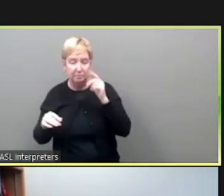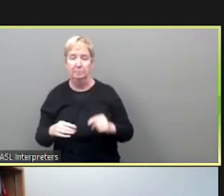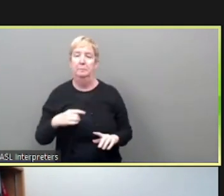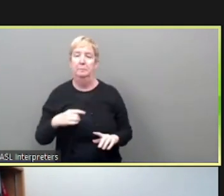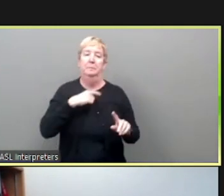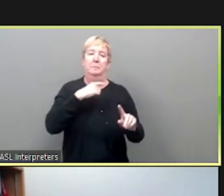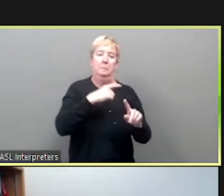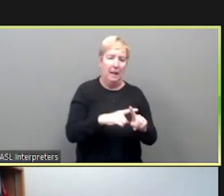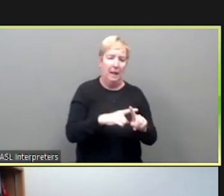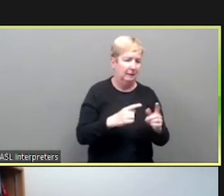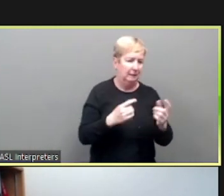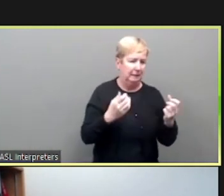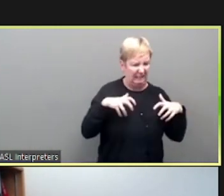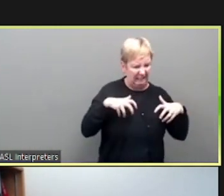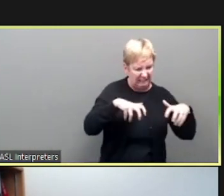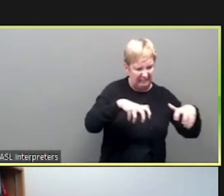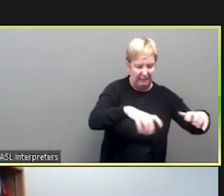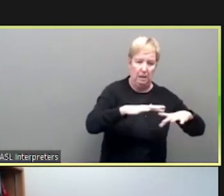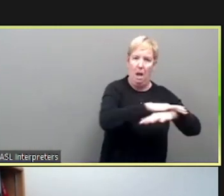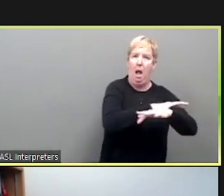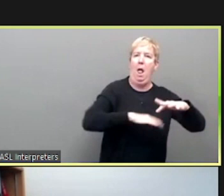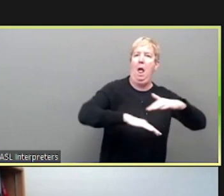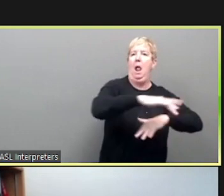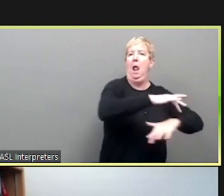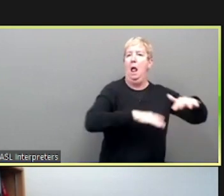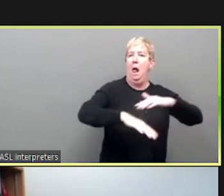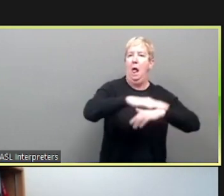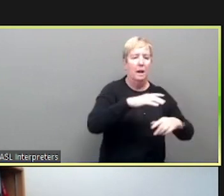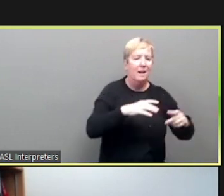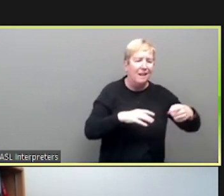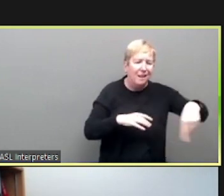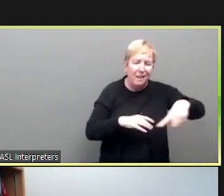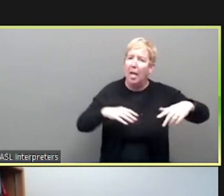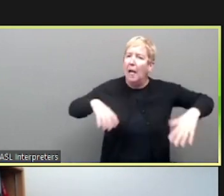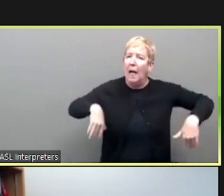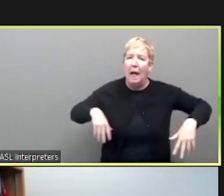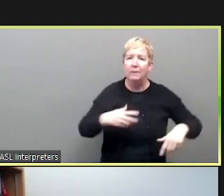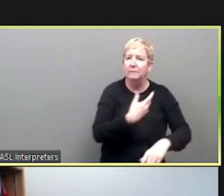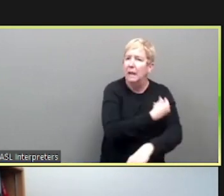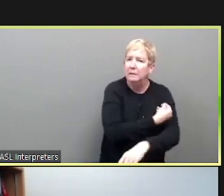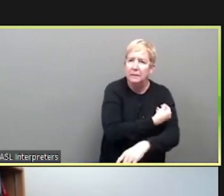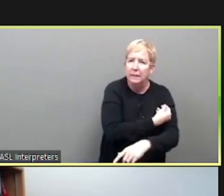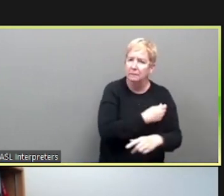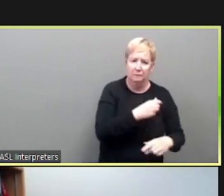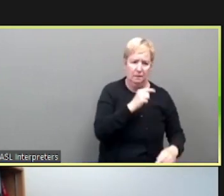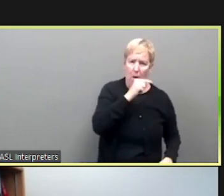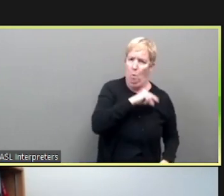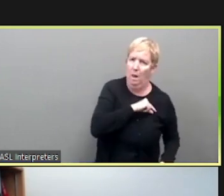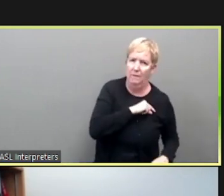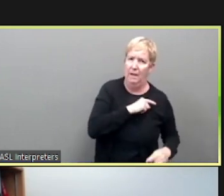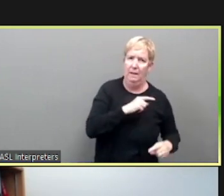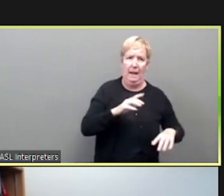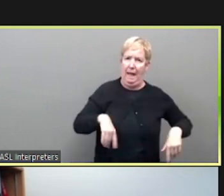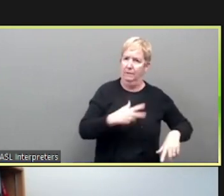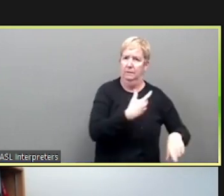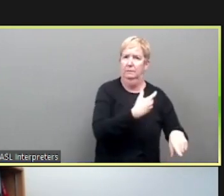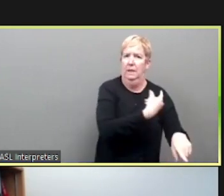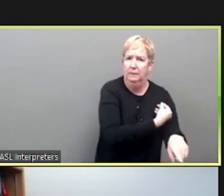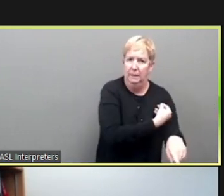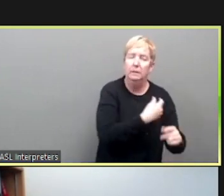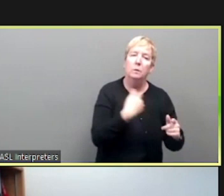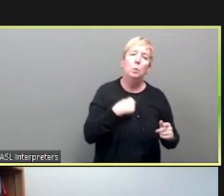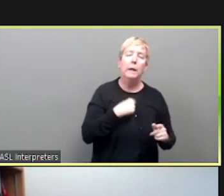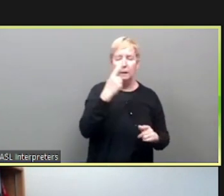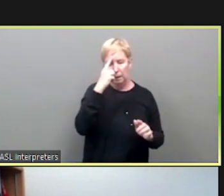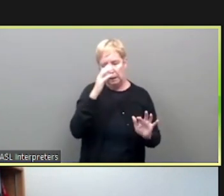really large segment of our population who are not eligible to be vaccinated, we believe that masking is really critical. So what